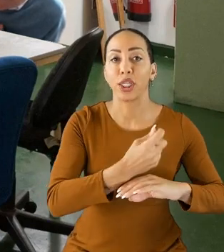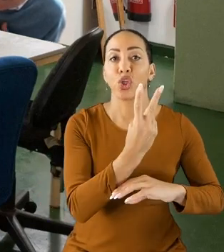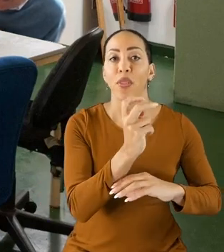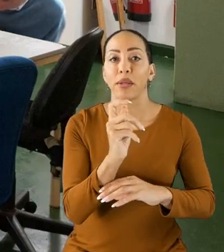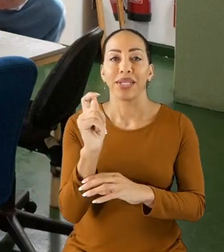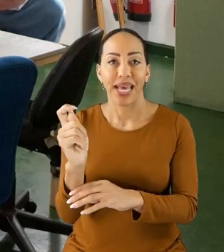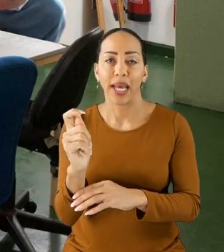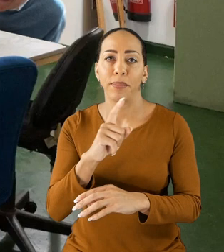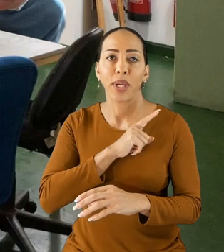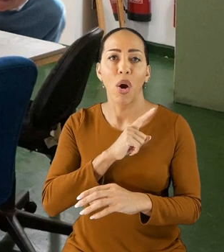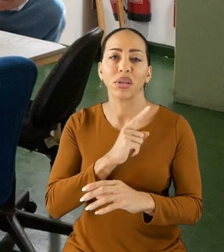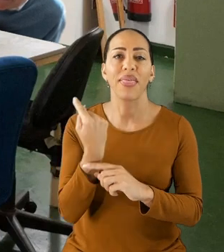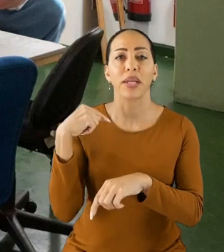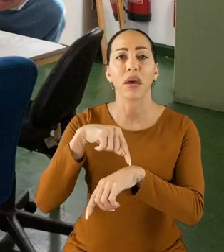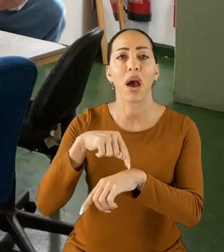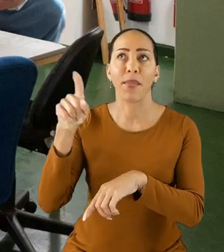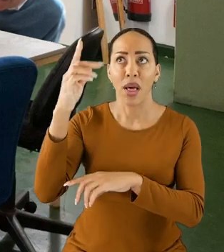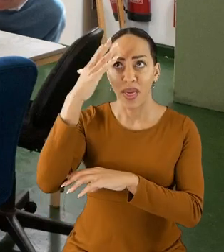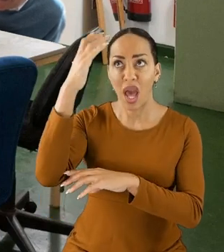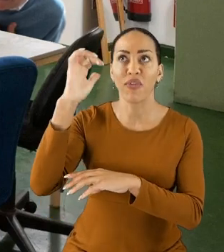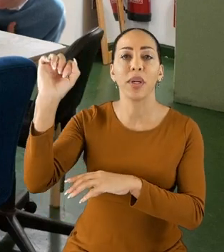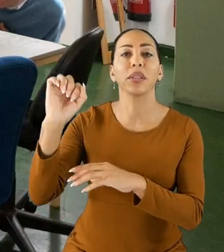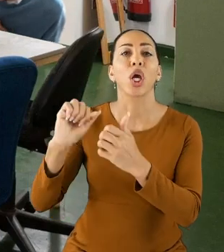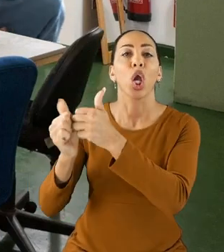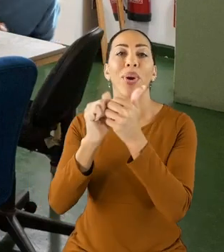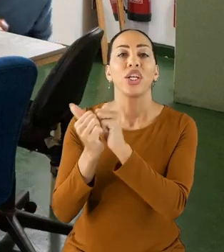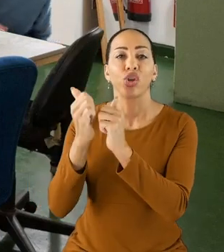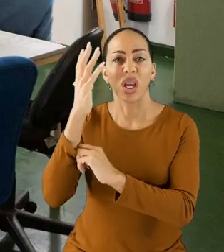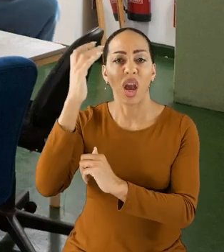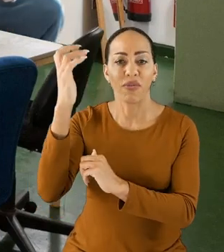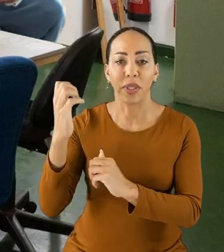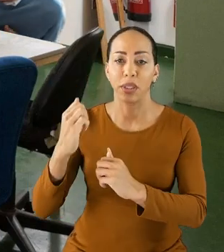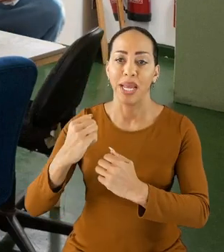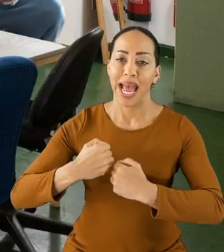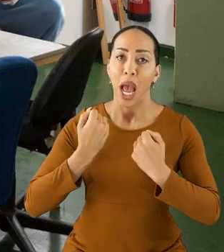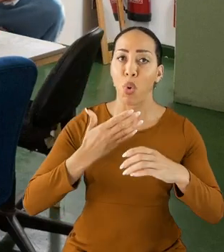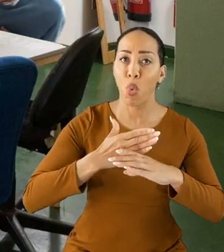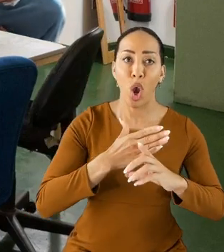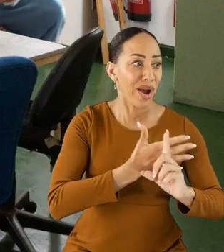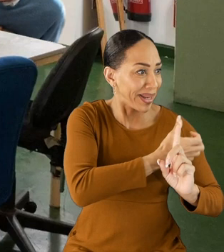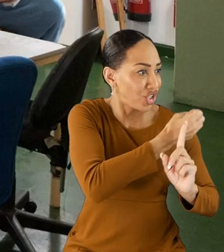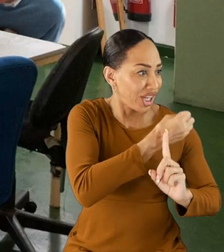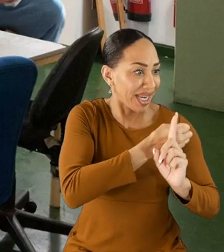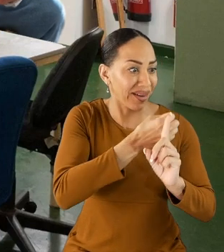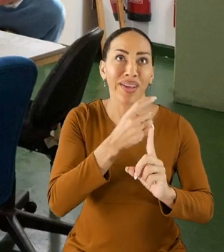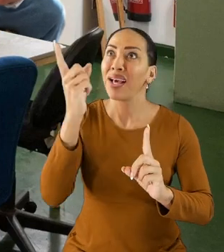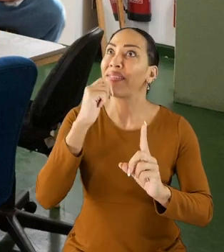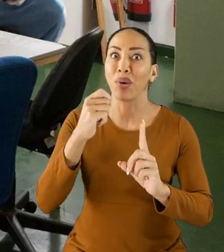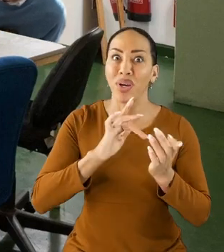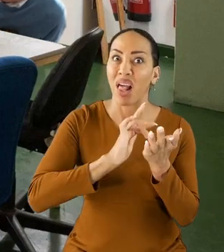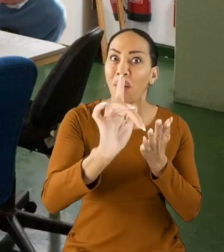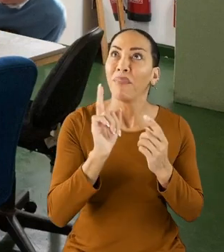year. Which I founded back in 2010 when it appeared that the government was that had just come in, the coalition government was going to